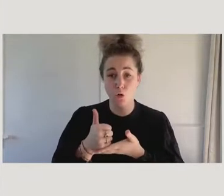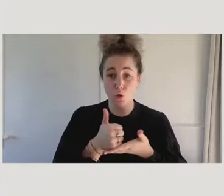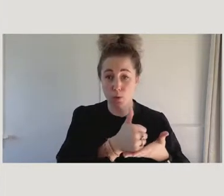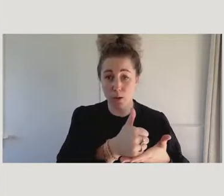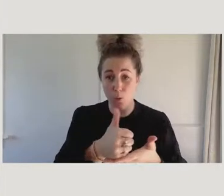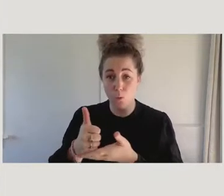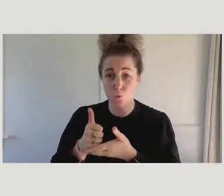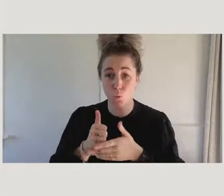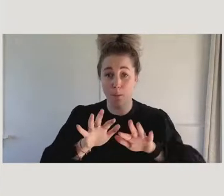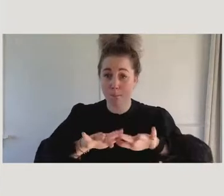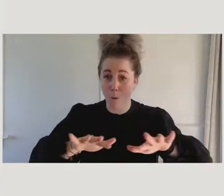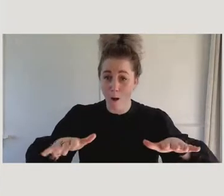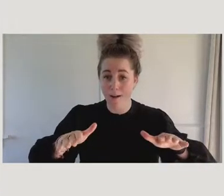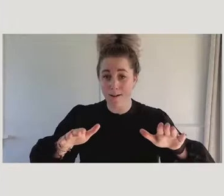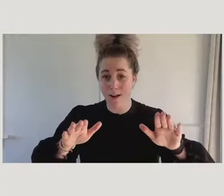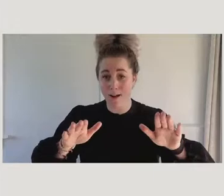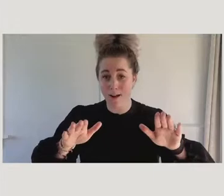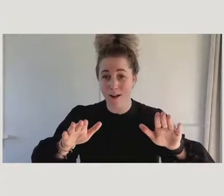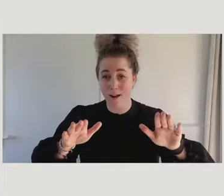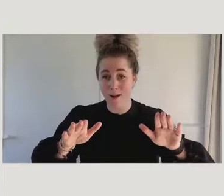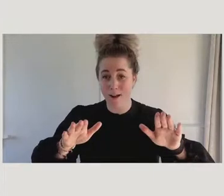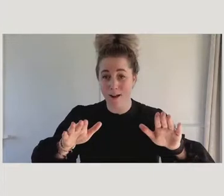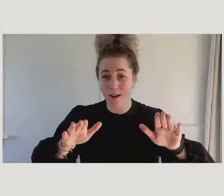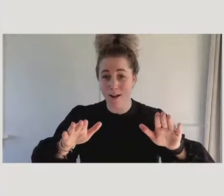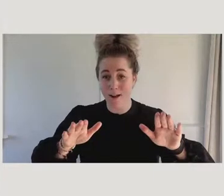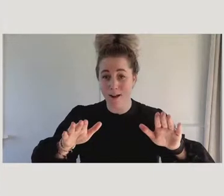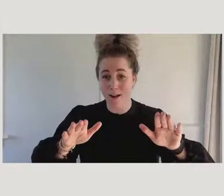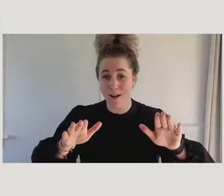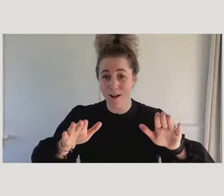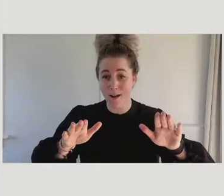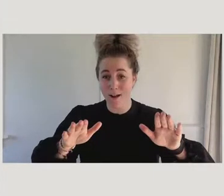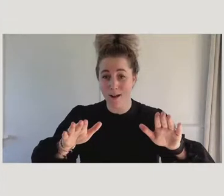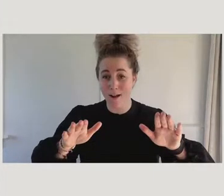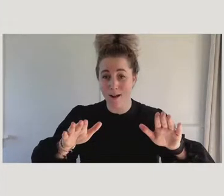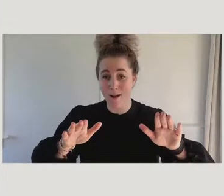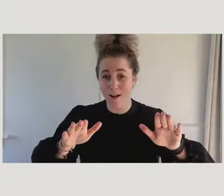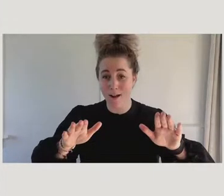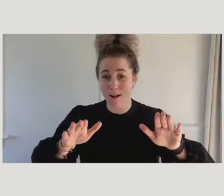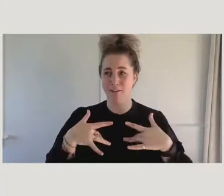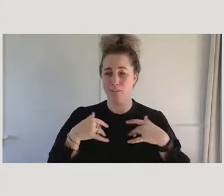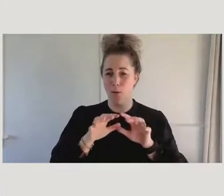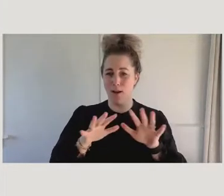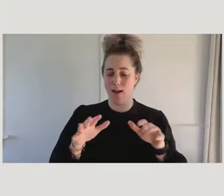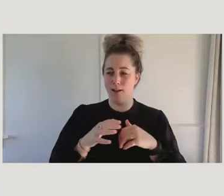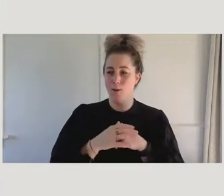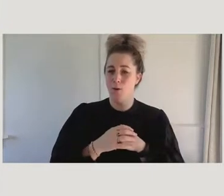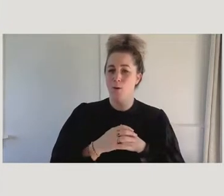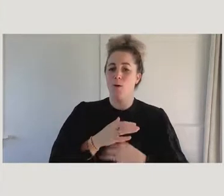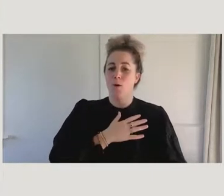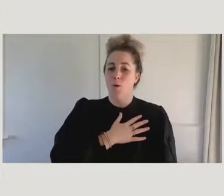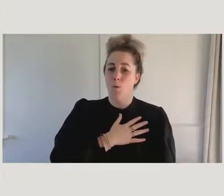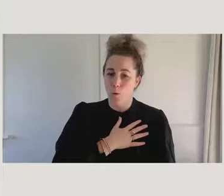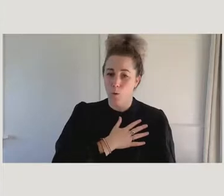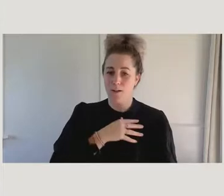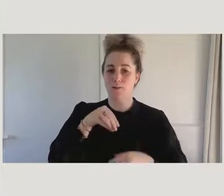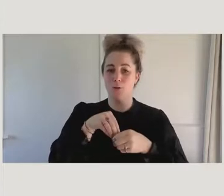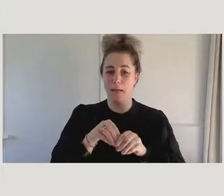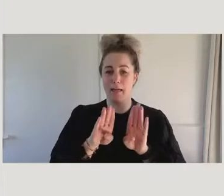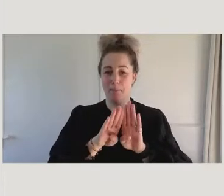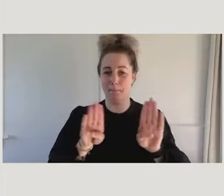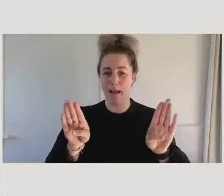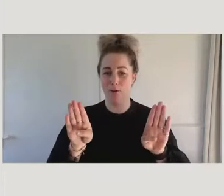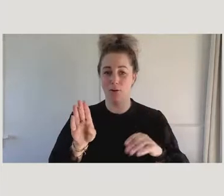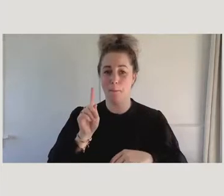greetings to all of you beautiful people here I'm so some somewhat overcome to be on the matua panel